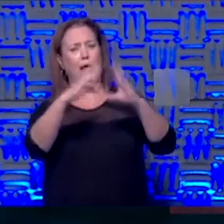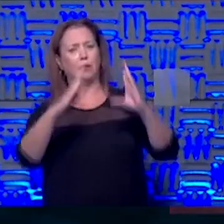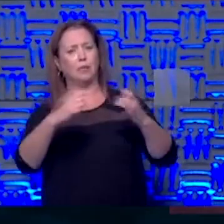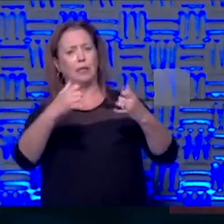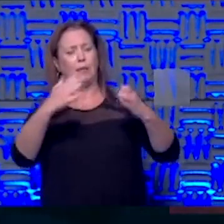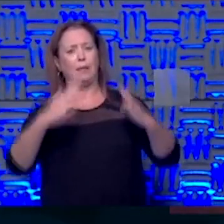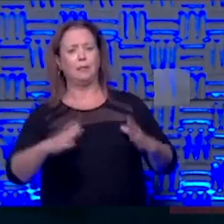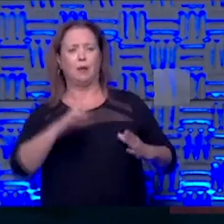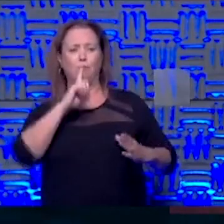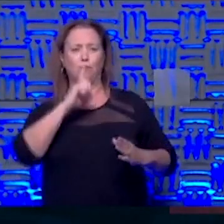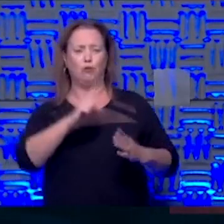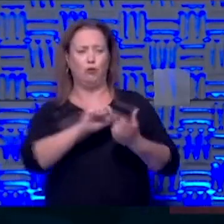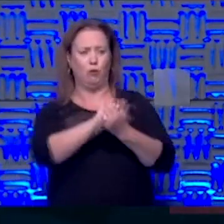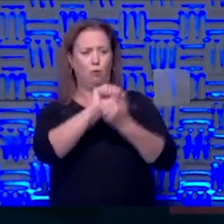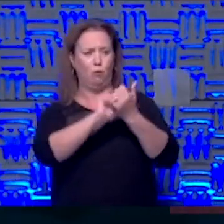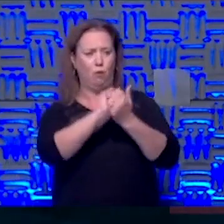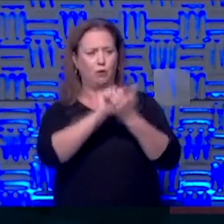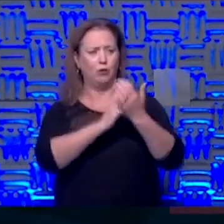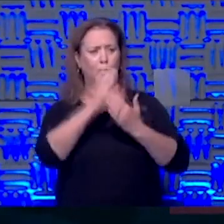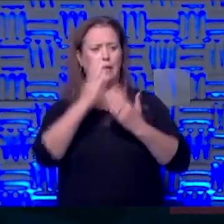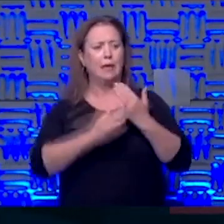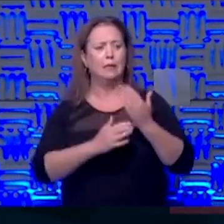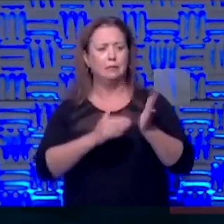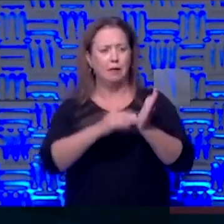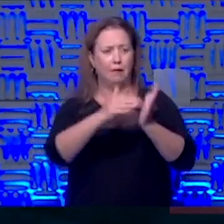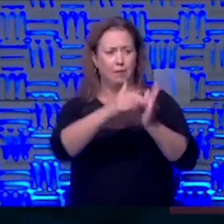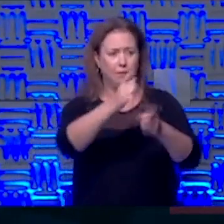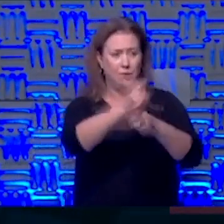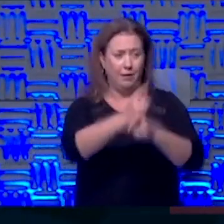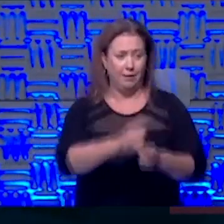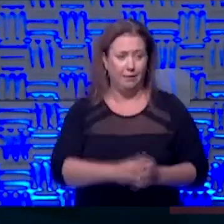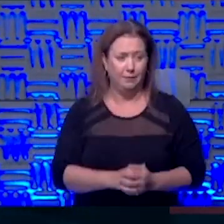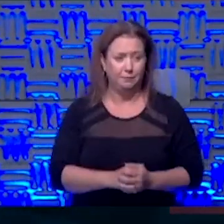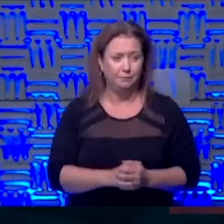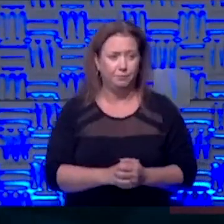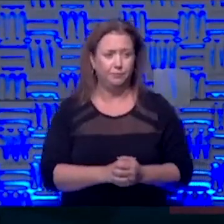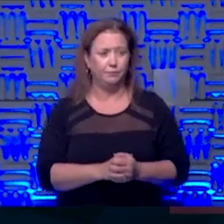I'm going to bet there's a lot of hand sanitizer out there.